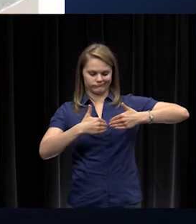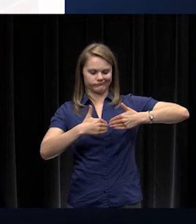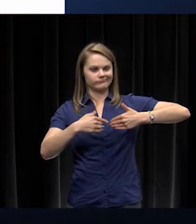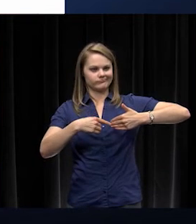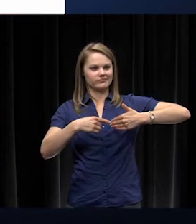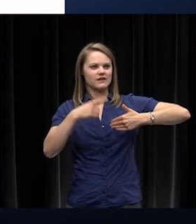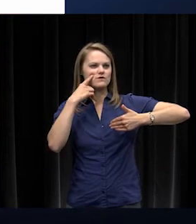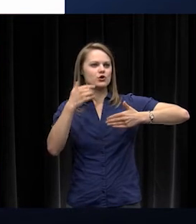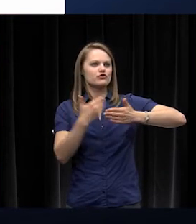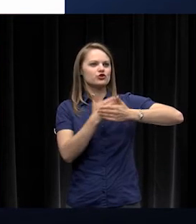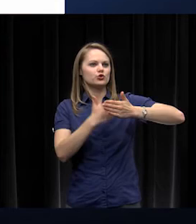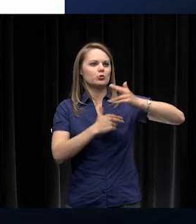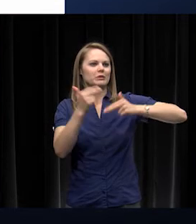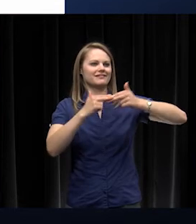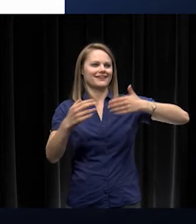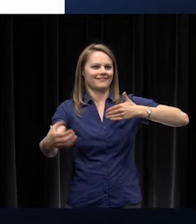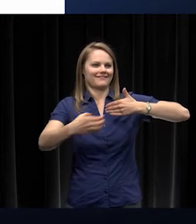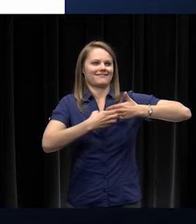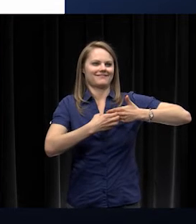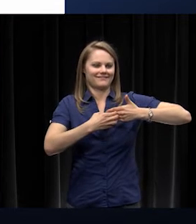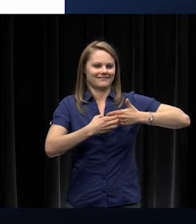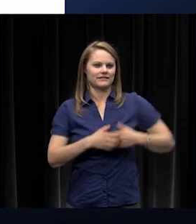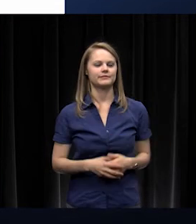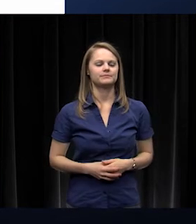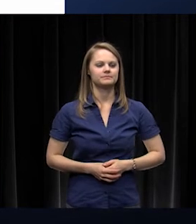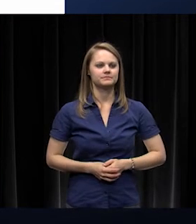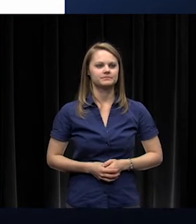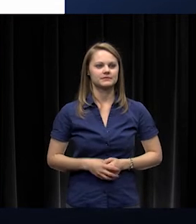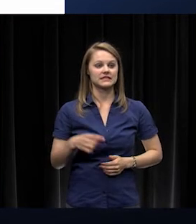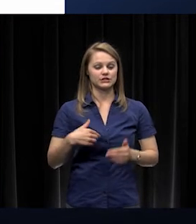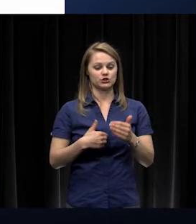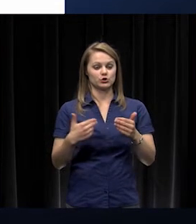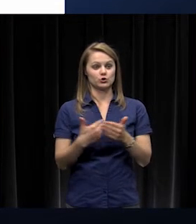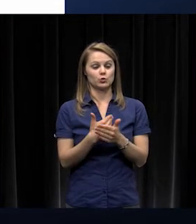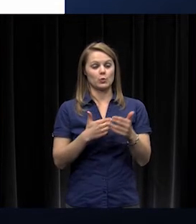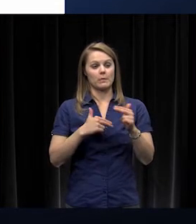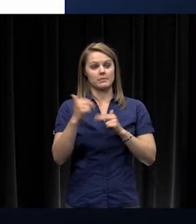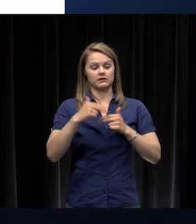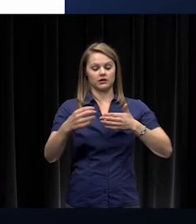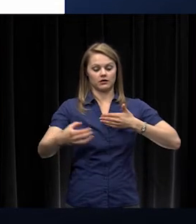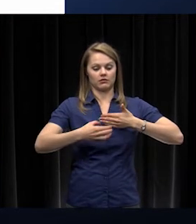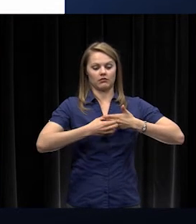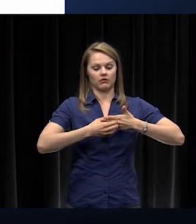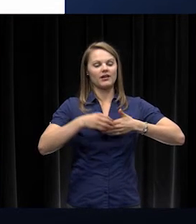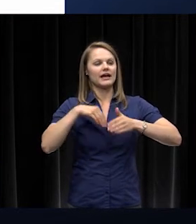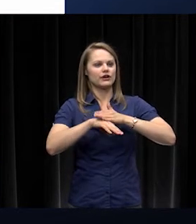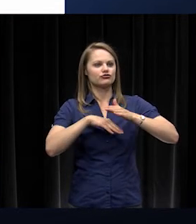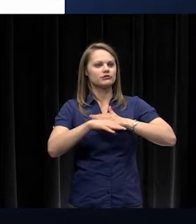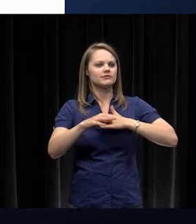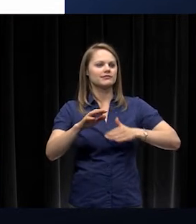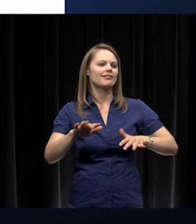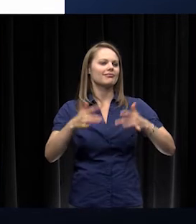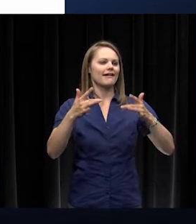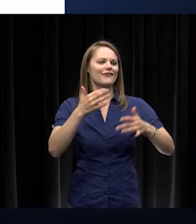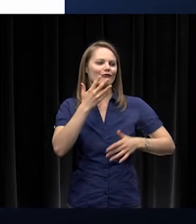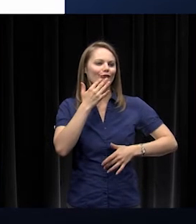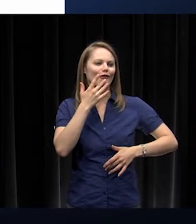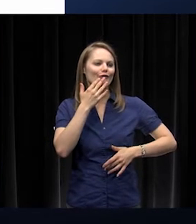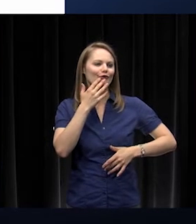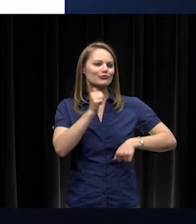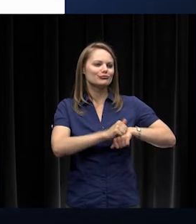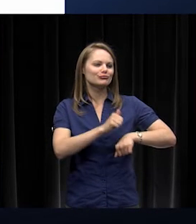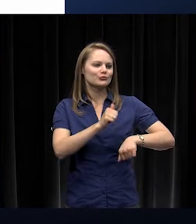go. So you can see it's the addition, the entrance, it's got that lighter color, that limestone color, similar to